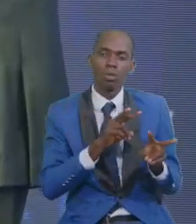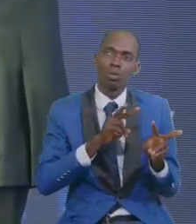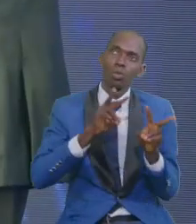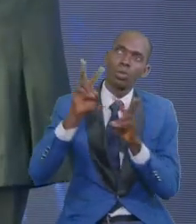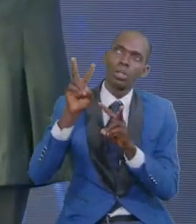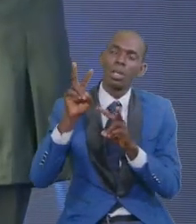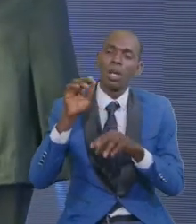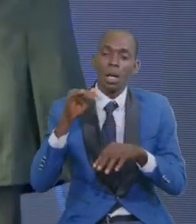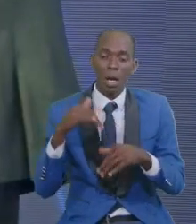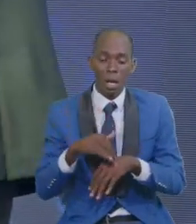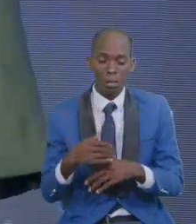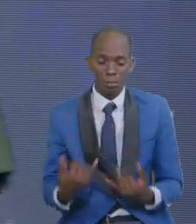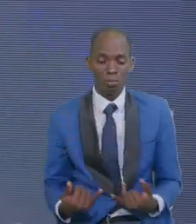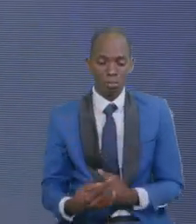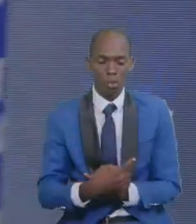at eternity.